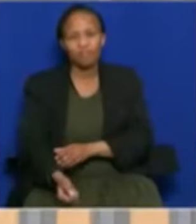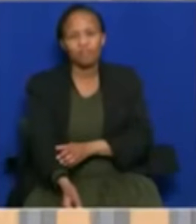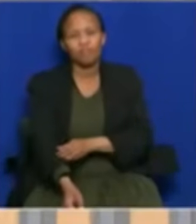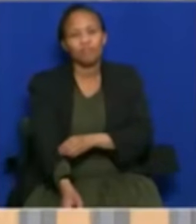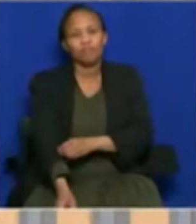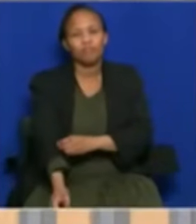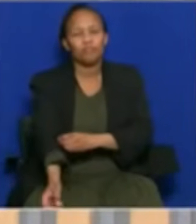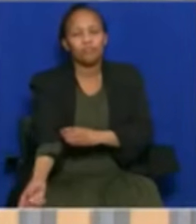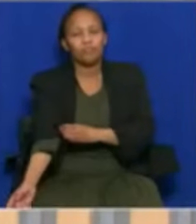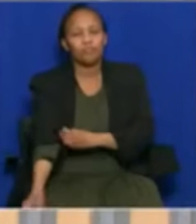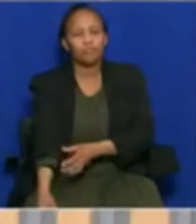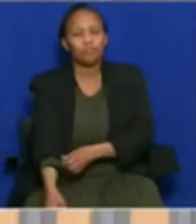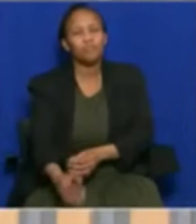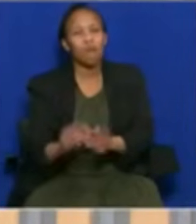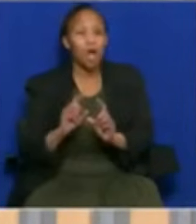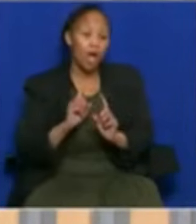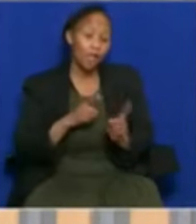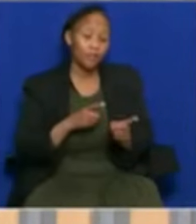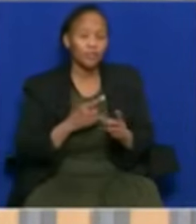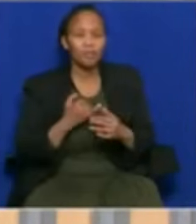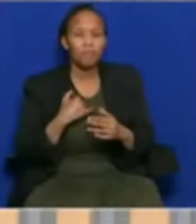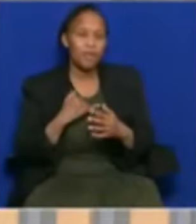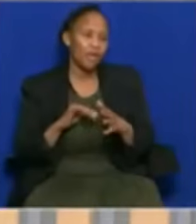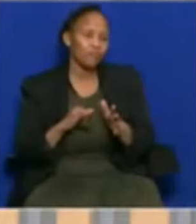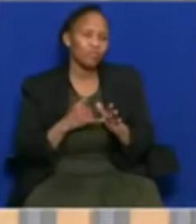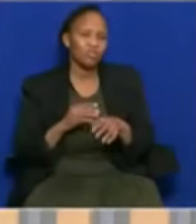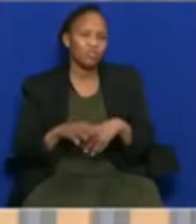the nature of how stringent it was.